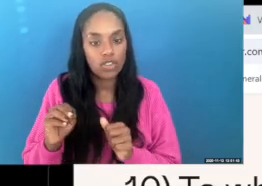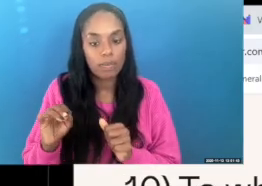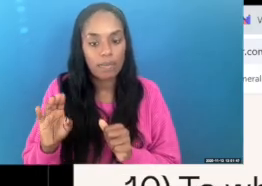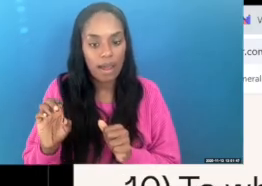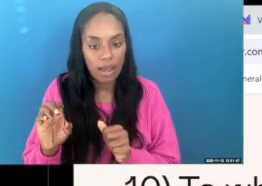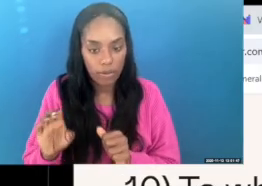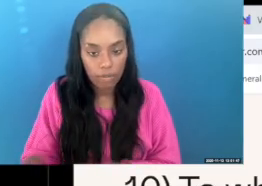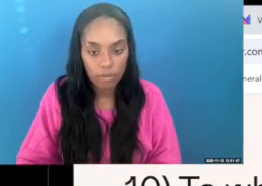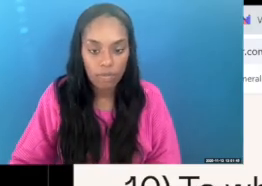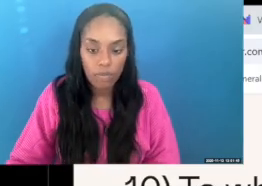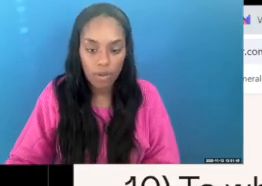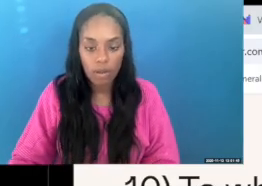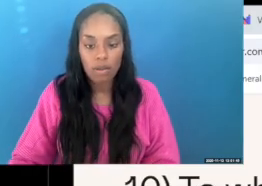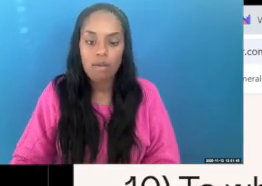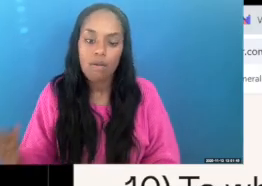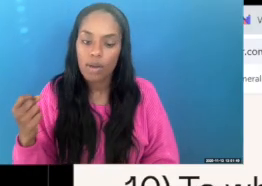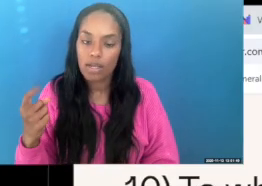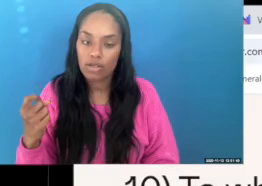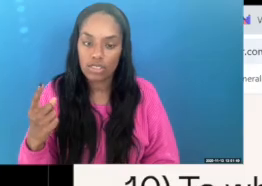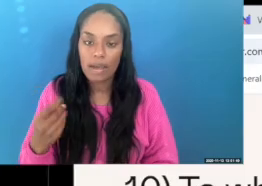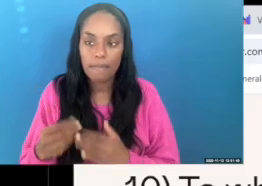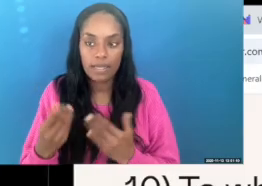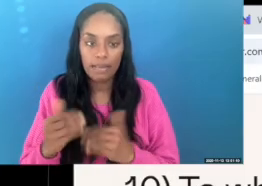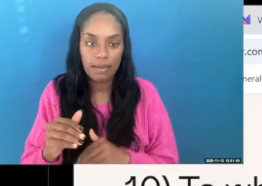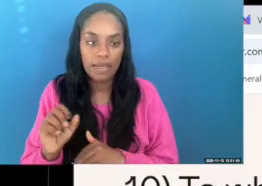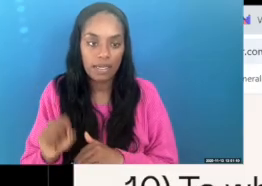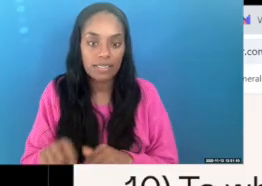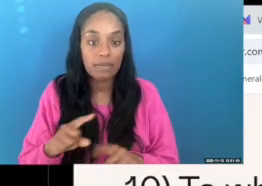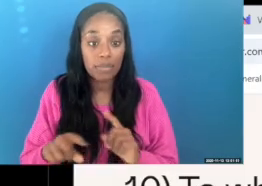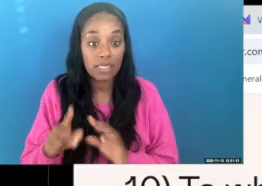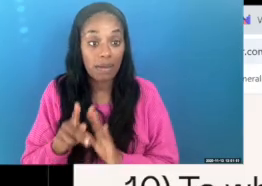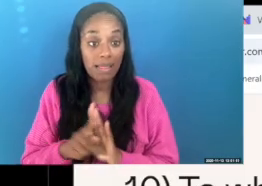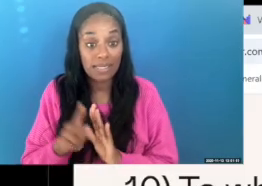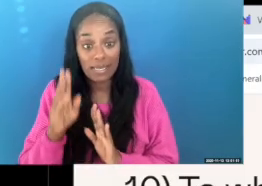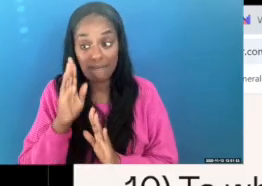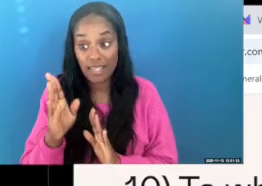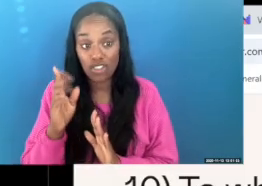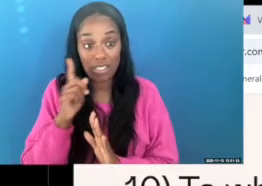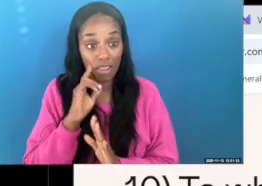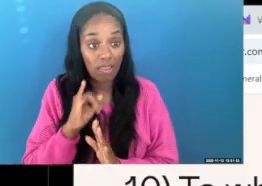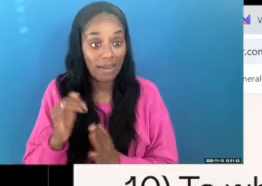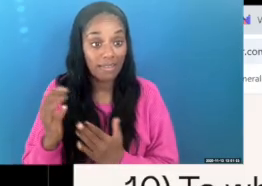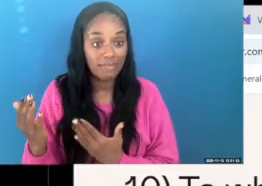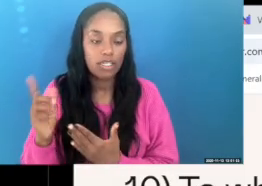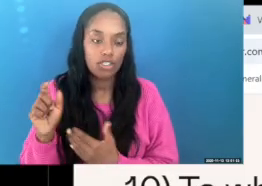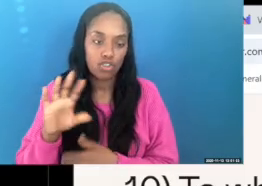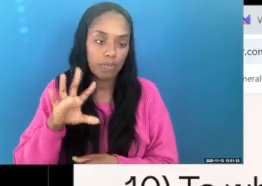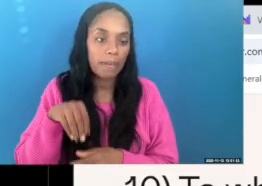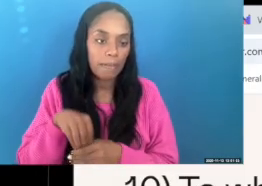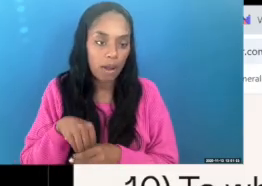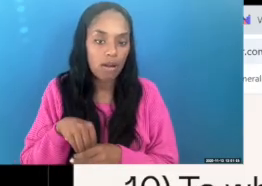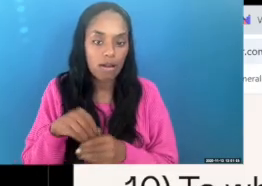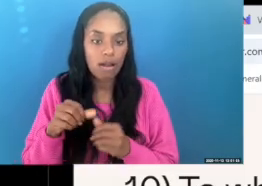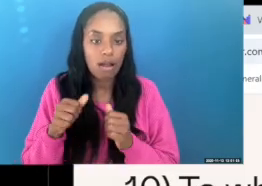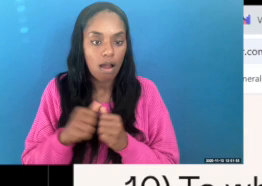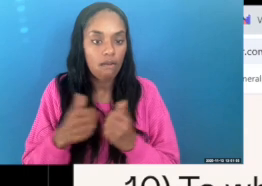vehicles. And so the concept would be $1 per mile, capped, the amount capped per taker at the same level